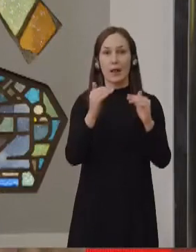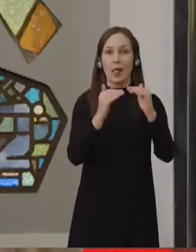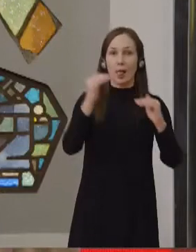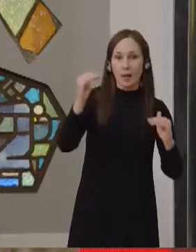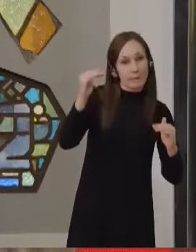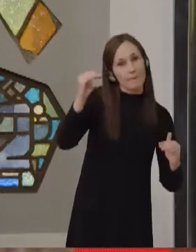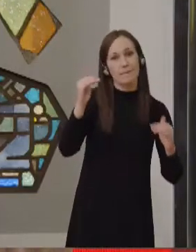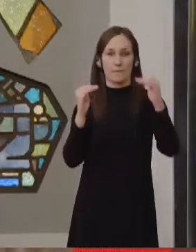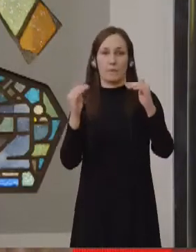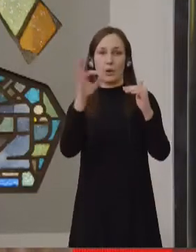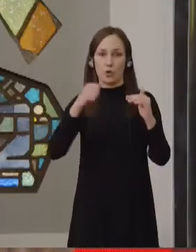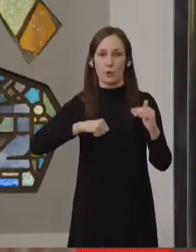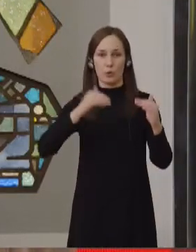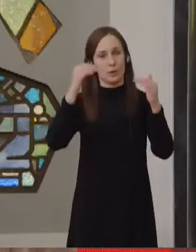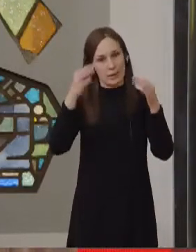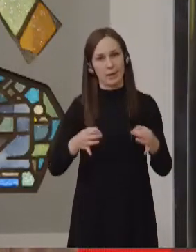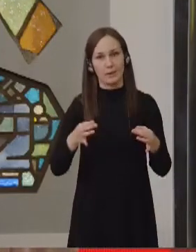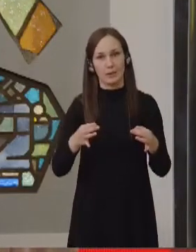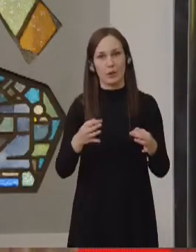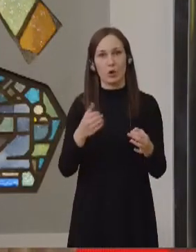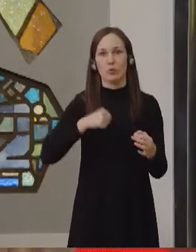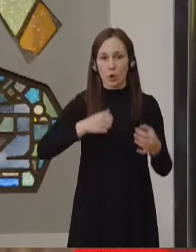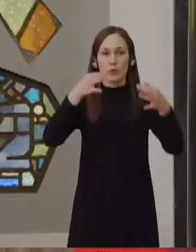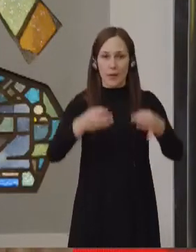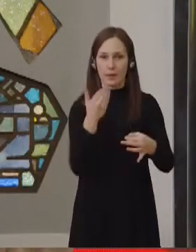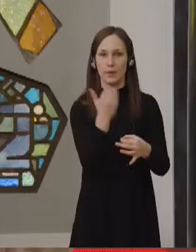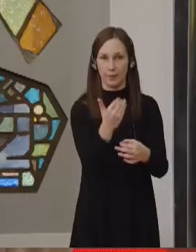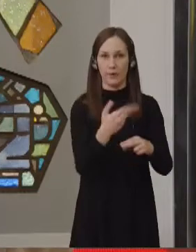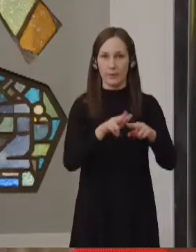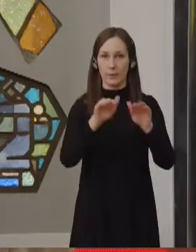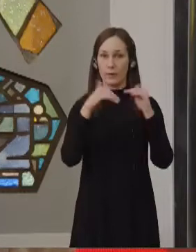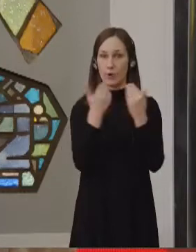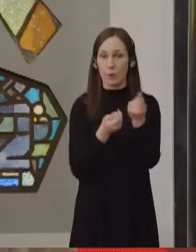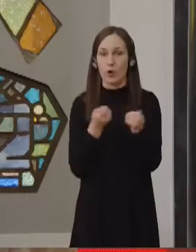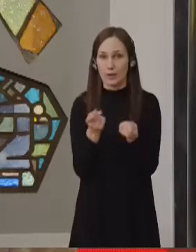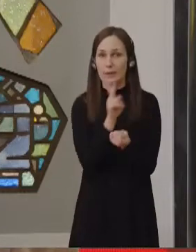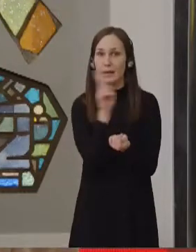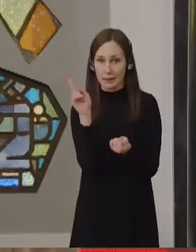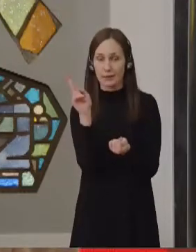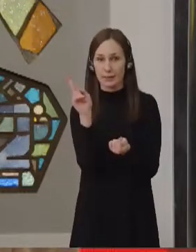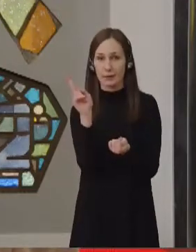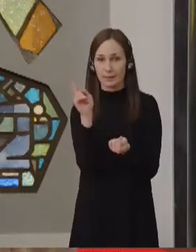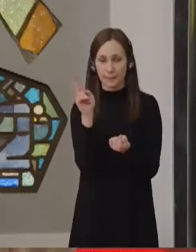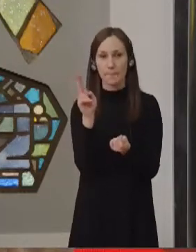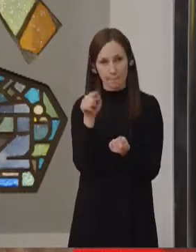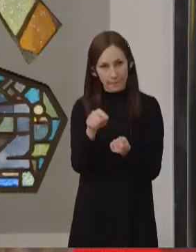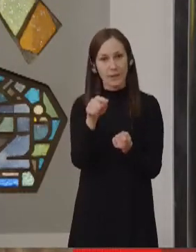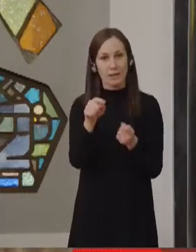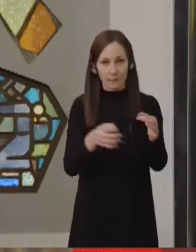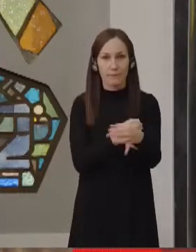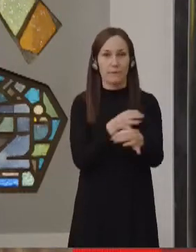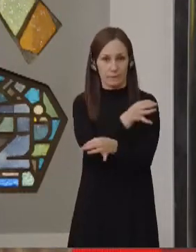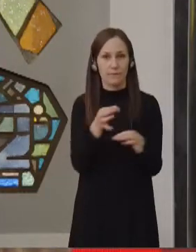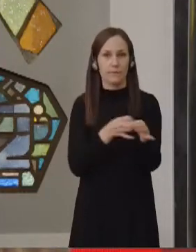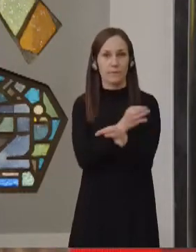is fitting that forum organizers here in Lithuania have chosen to hold this panel on the topic of the human rights